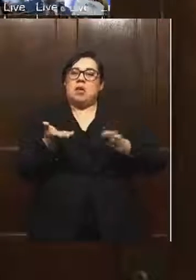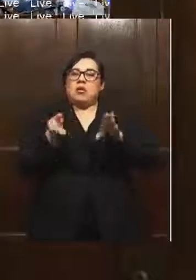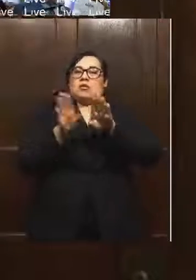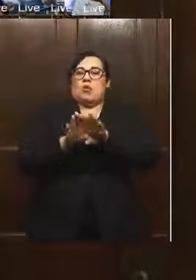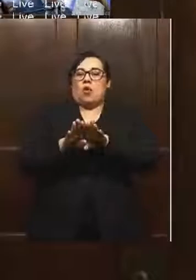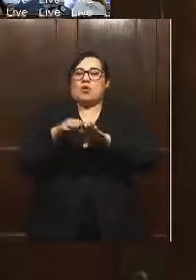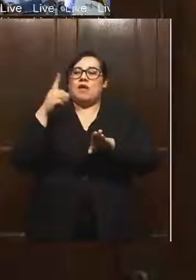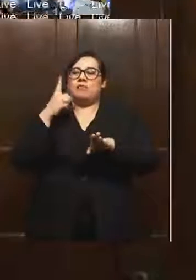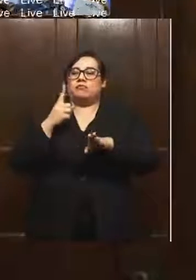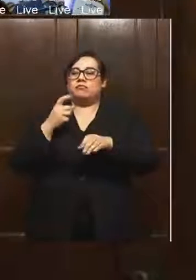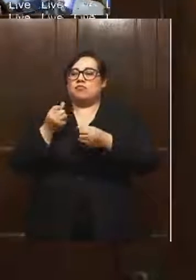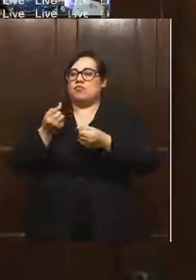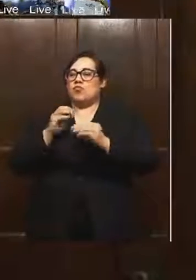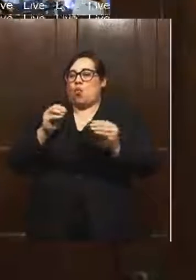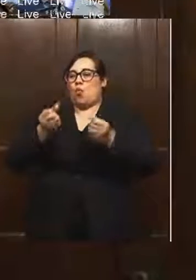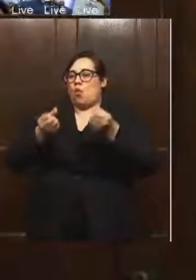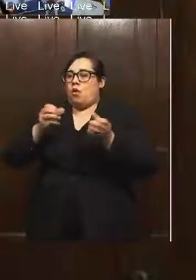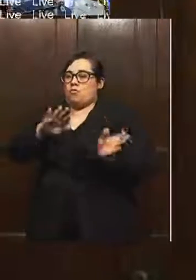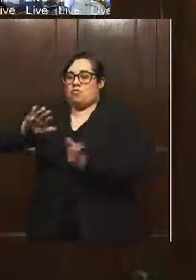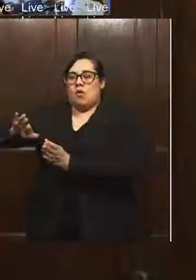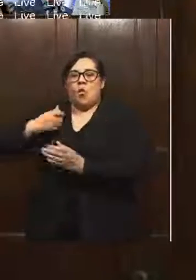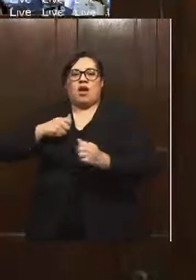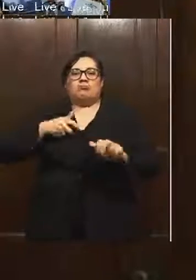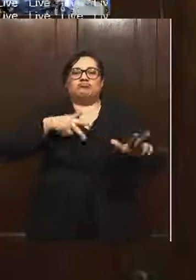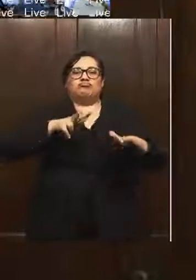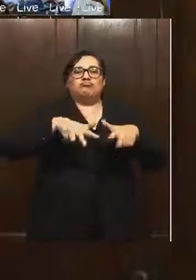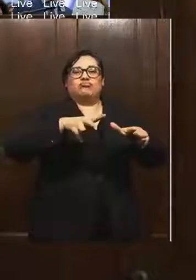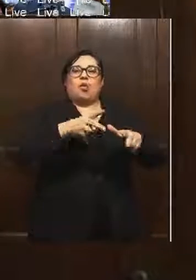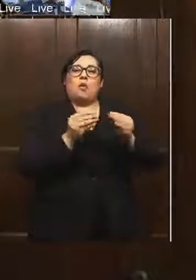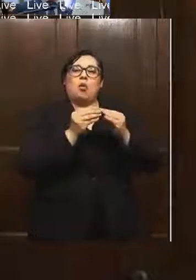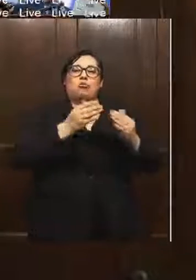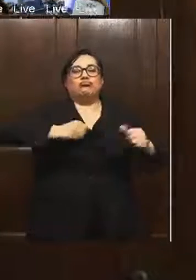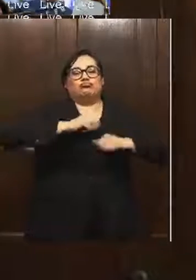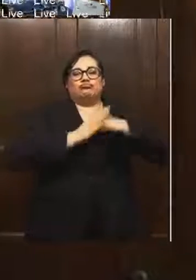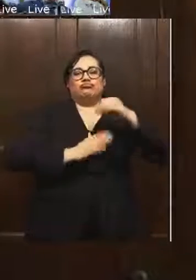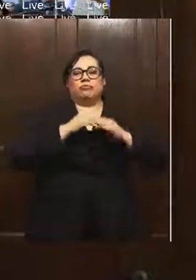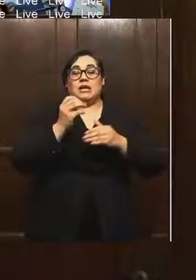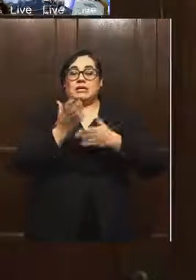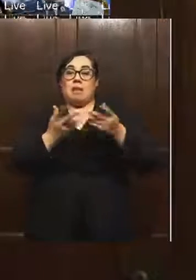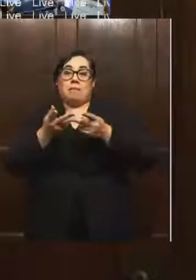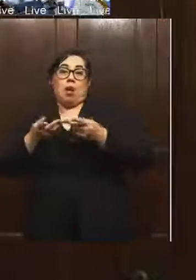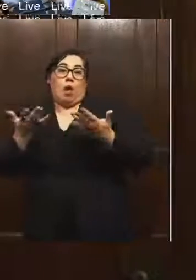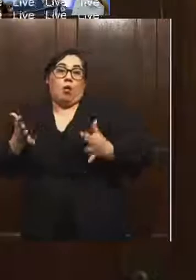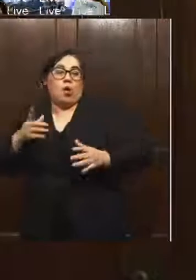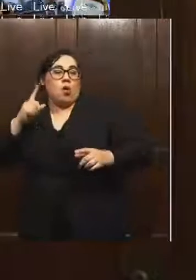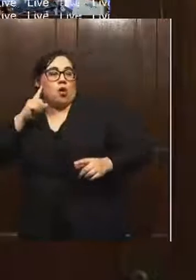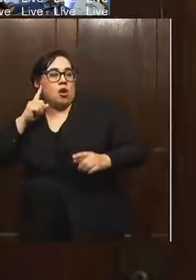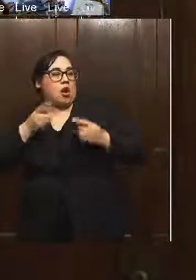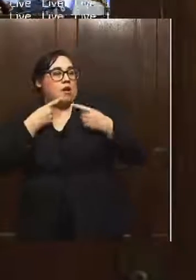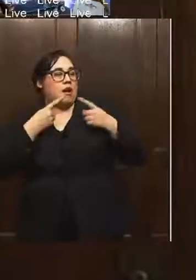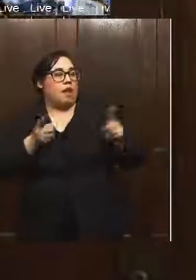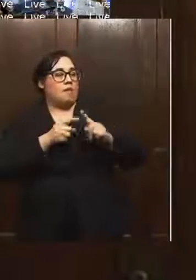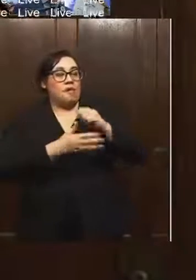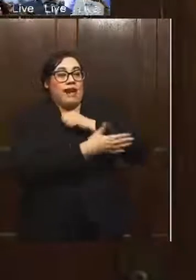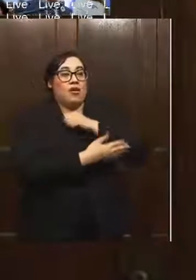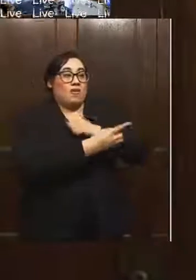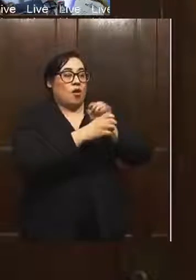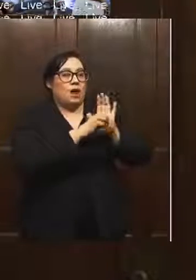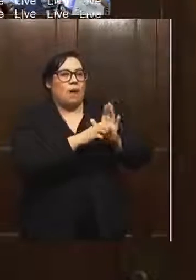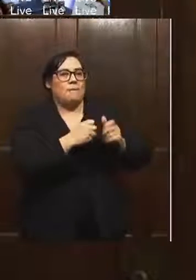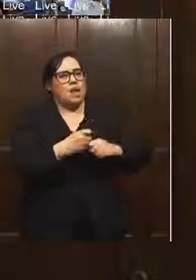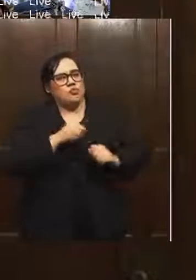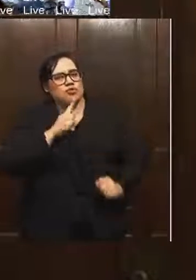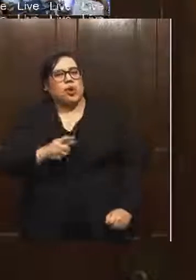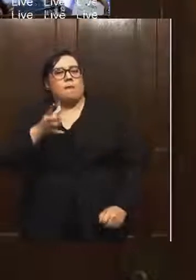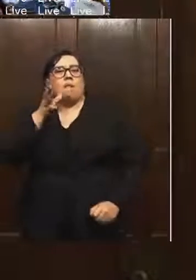more room to walk in. Some of the places that we've already heard announced from the county, for instance, about making sure our mothers can